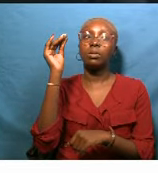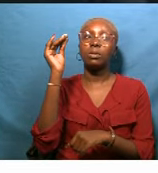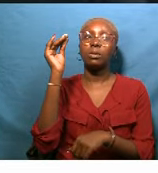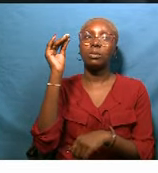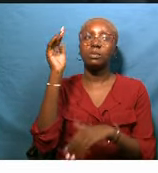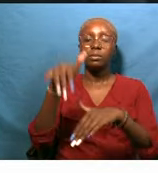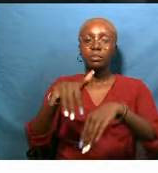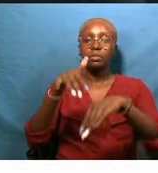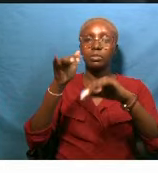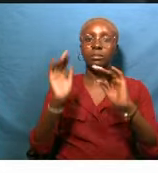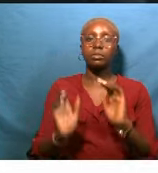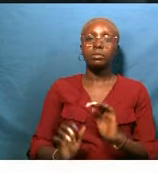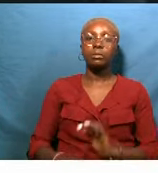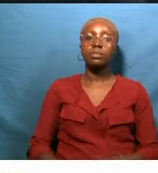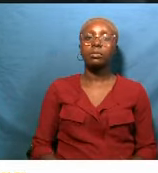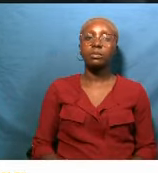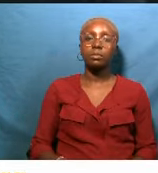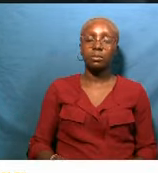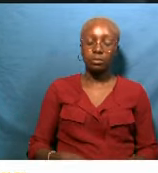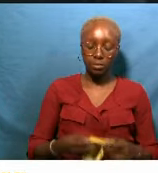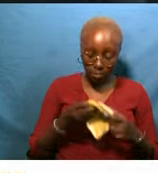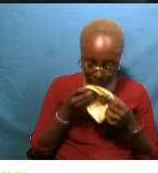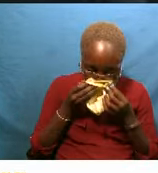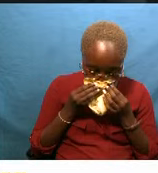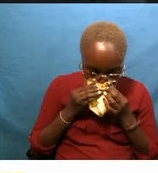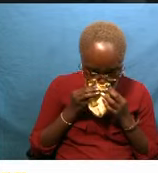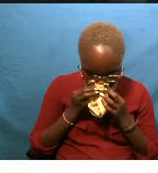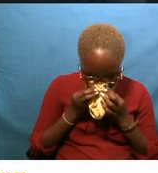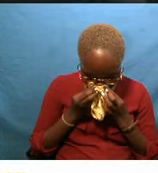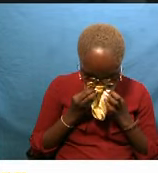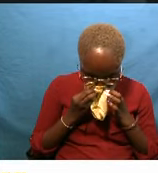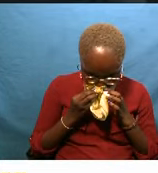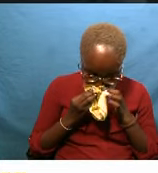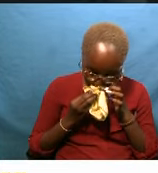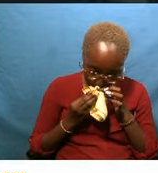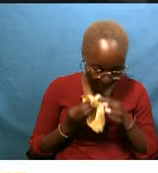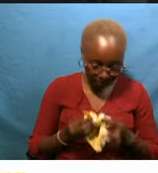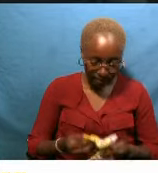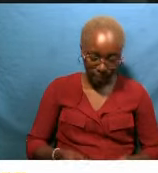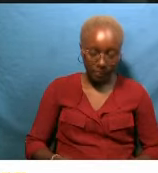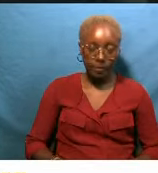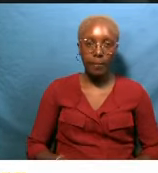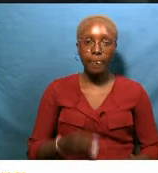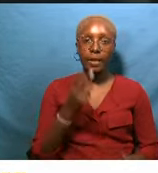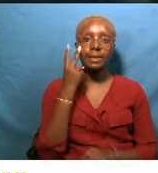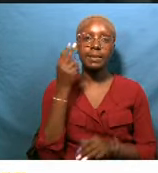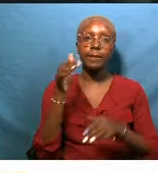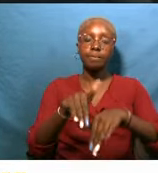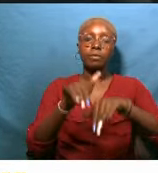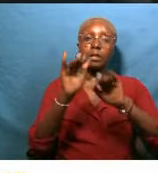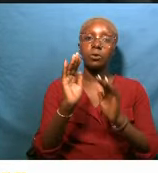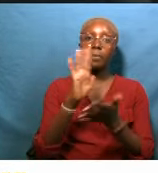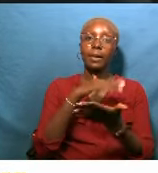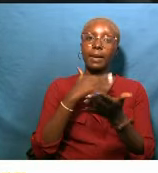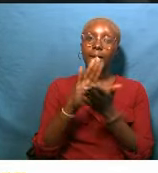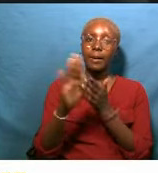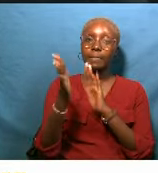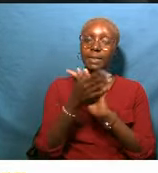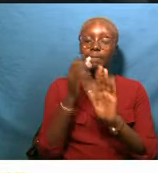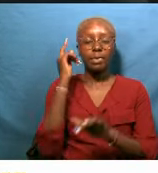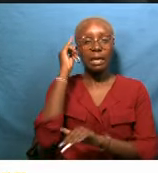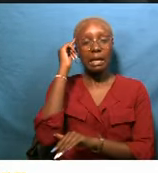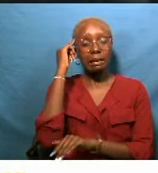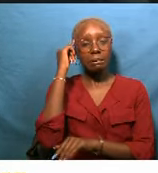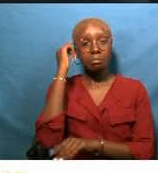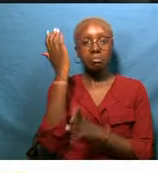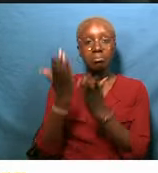she was not aware what happened. She thought somebody may have come to steal the body. And for